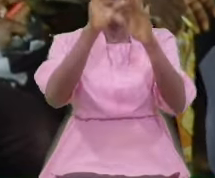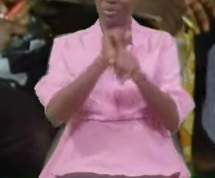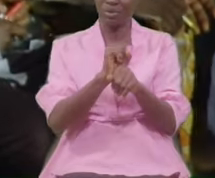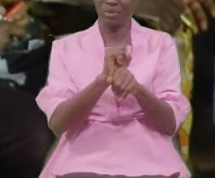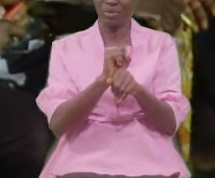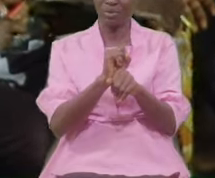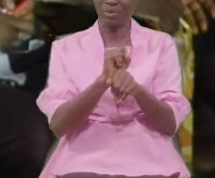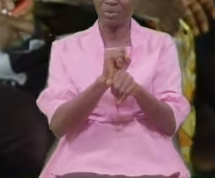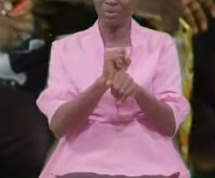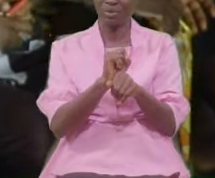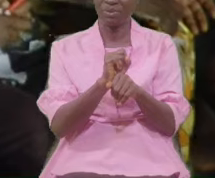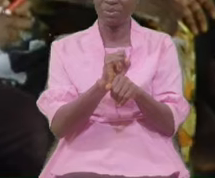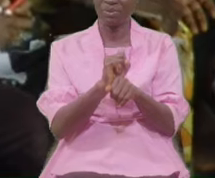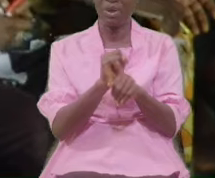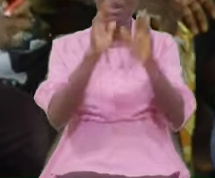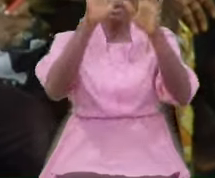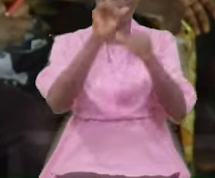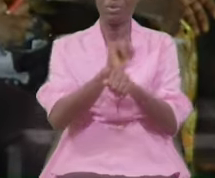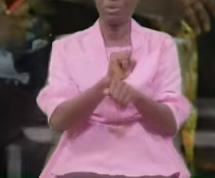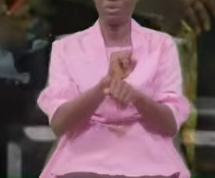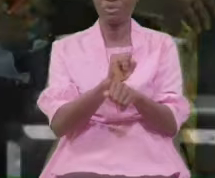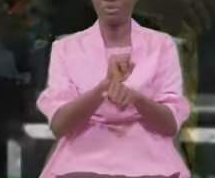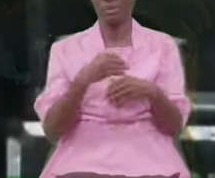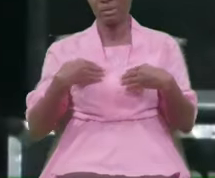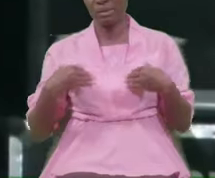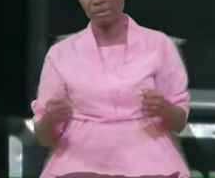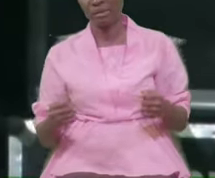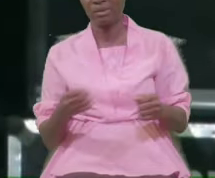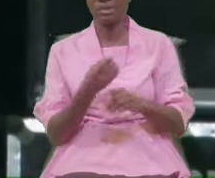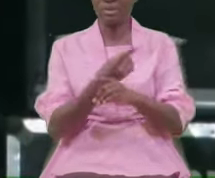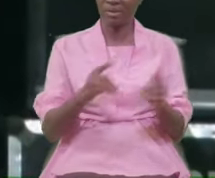ang milagro ang kaning